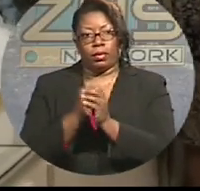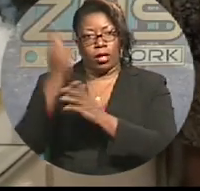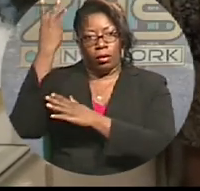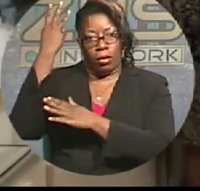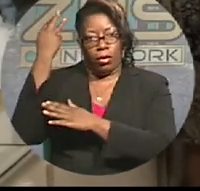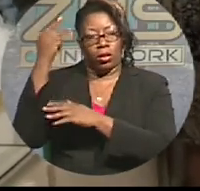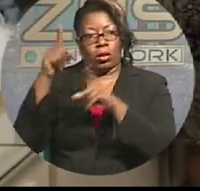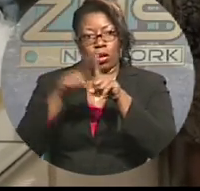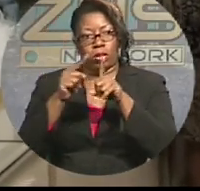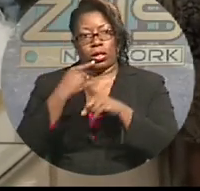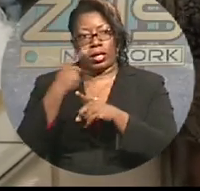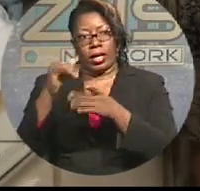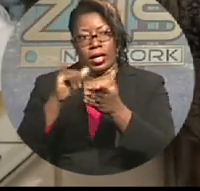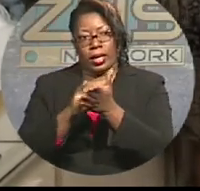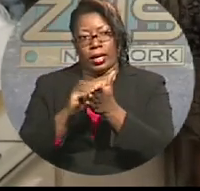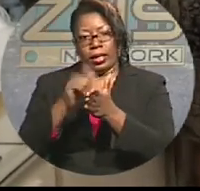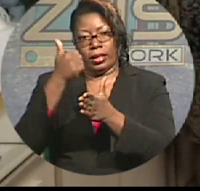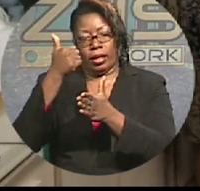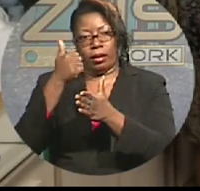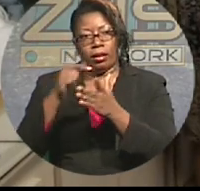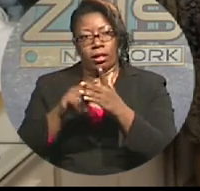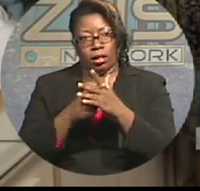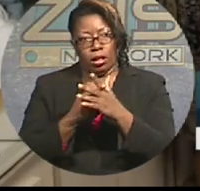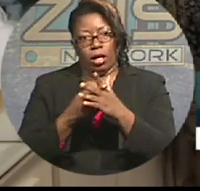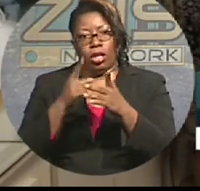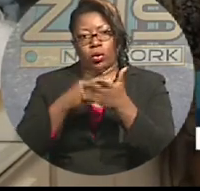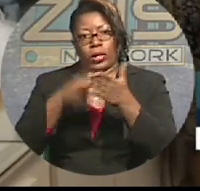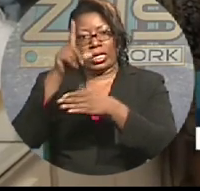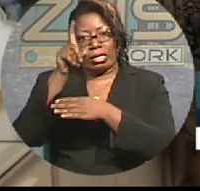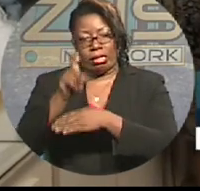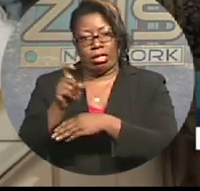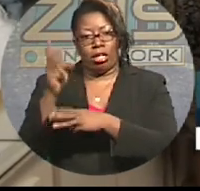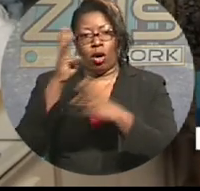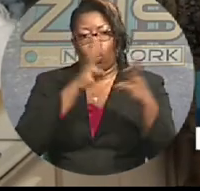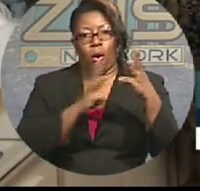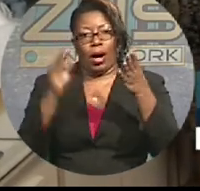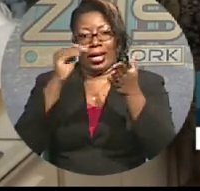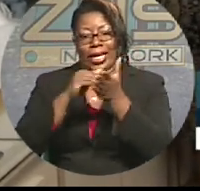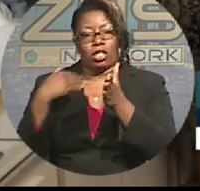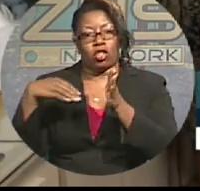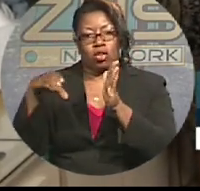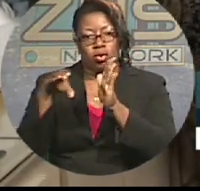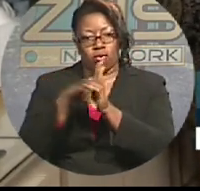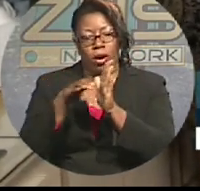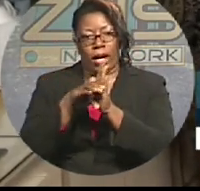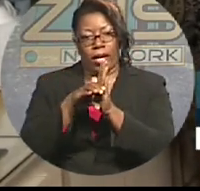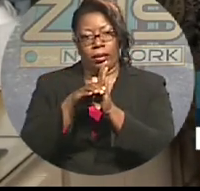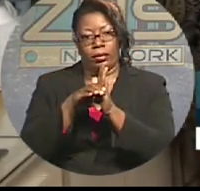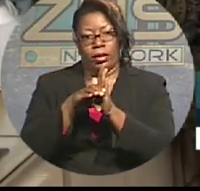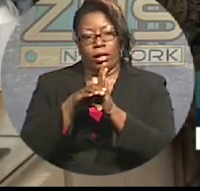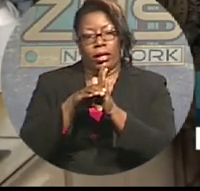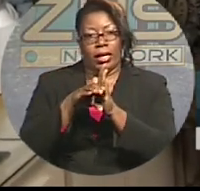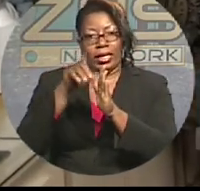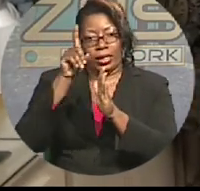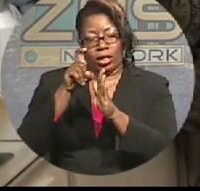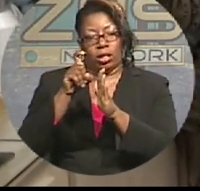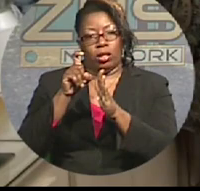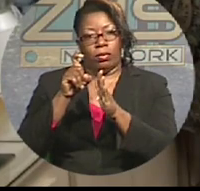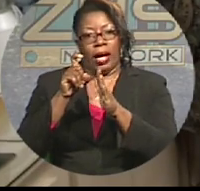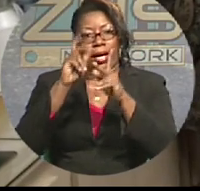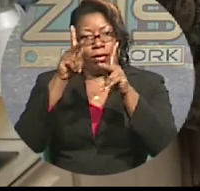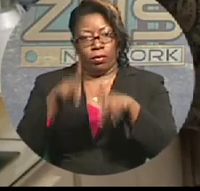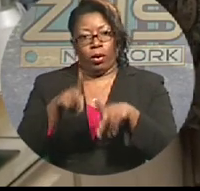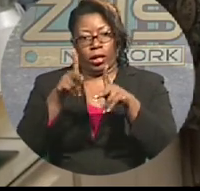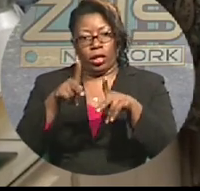from the implementation of a number of initiatives, what is needed is a war on crime engaged by everyone, where all energies are brought